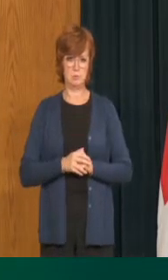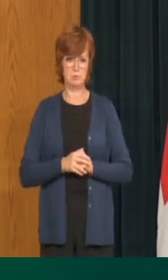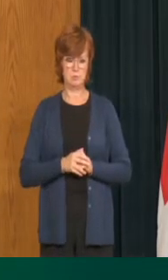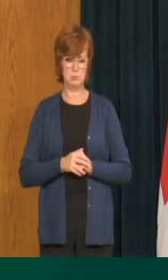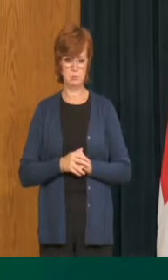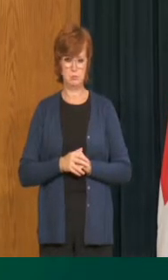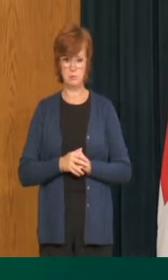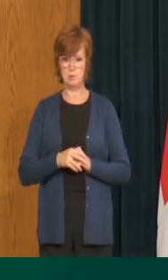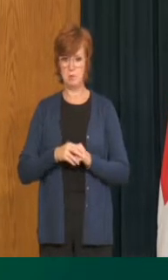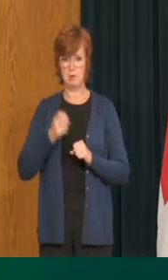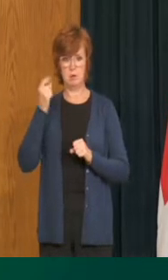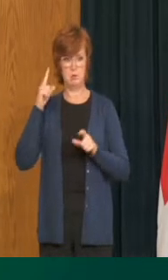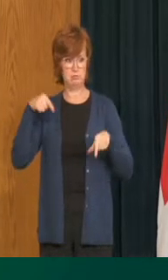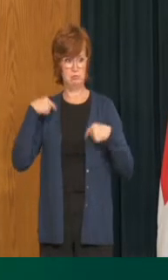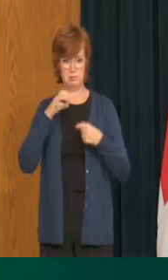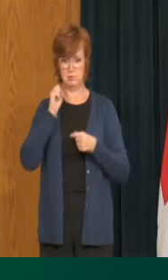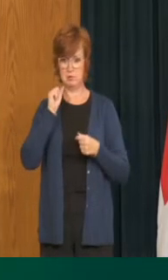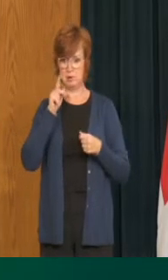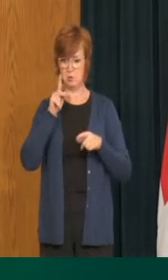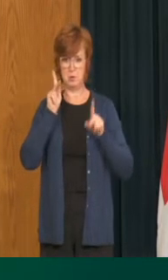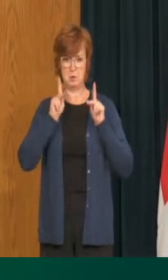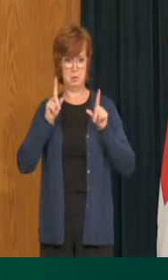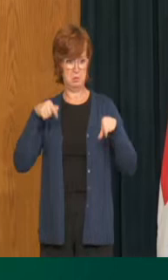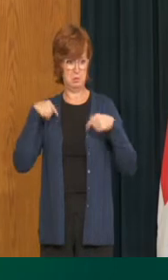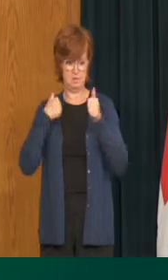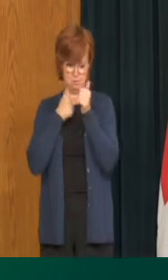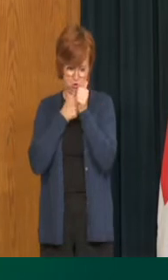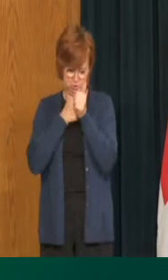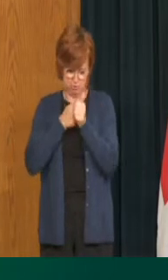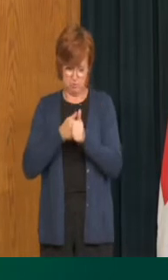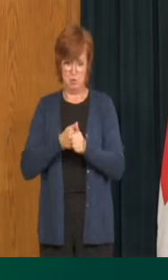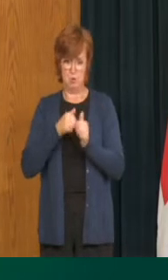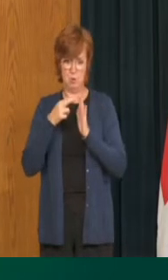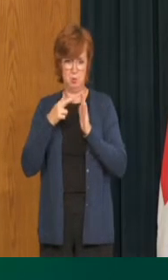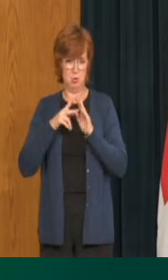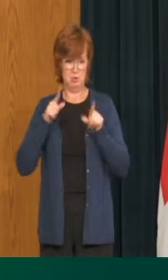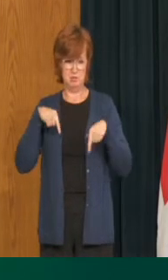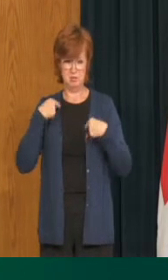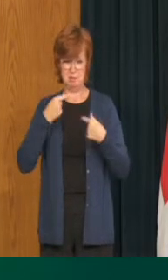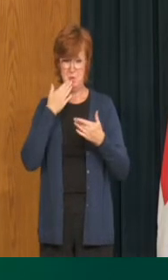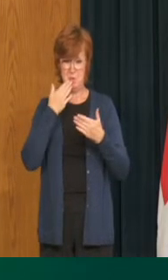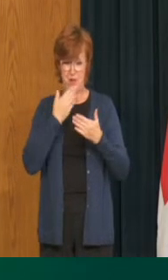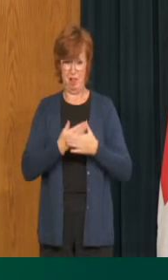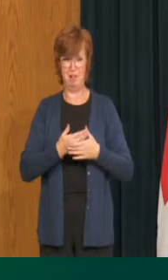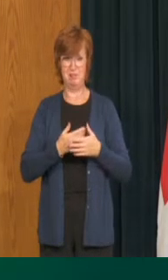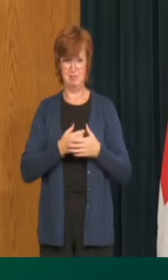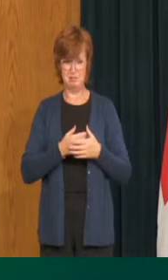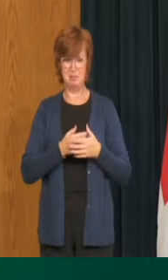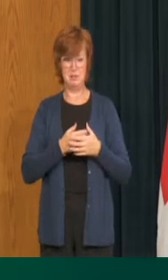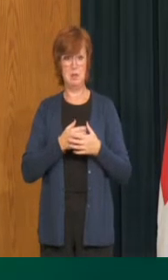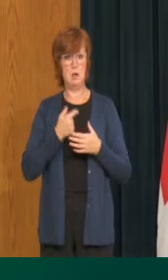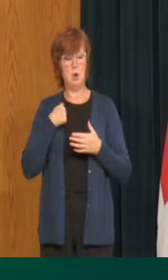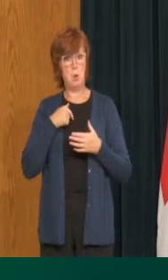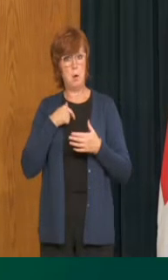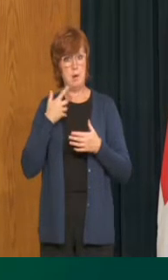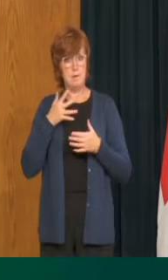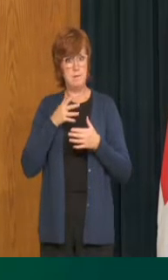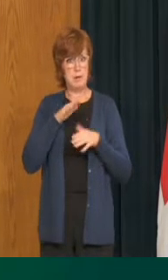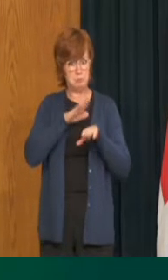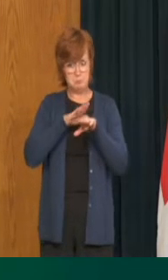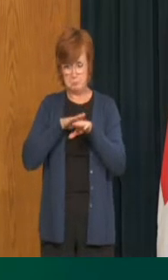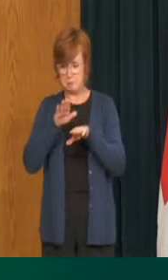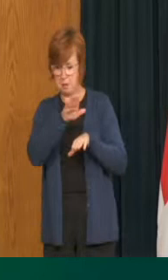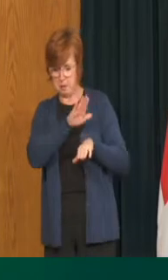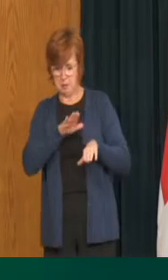province have followed the recommendations very, very well. And when the recommendation is put out to, you think twice about